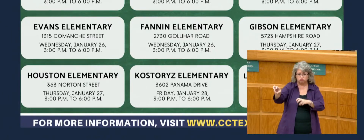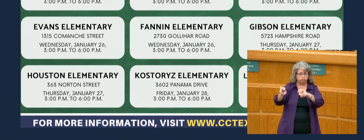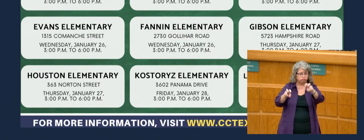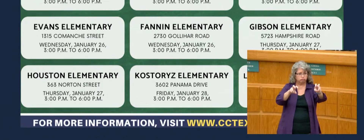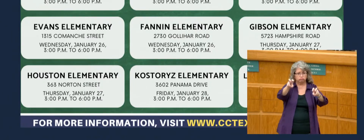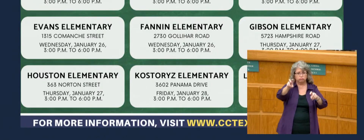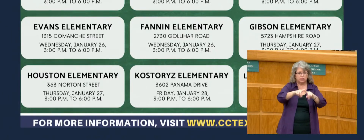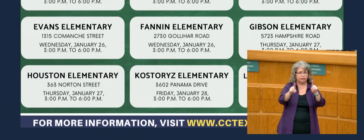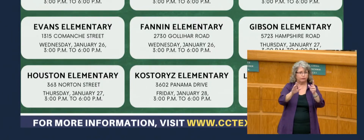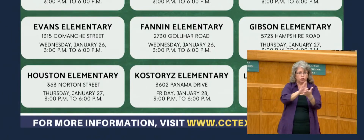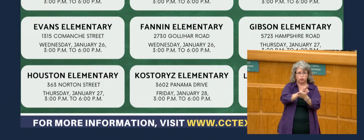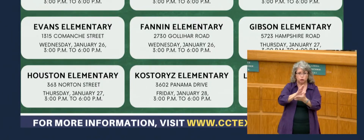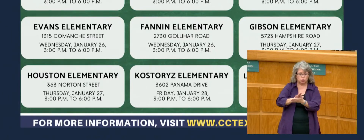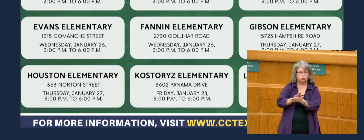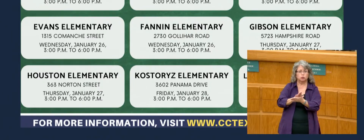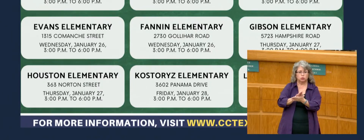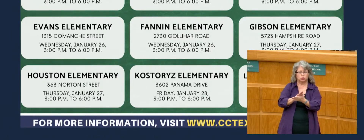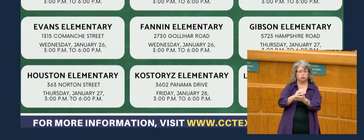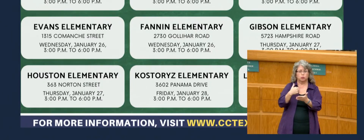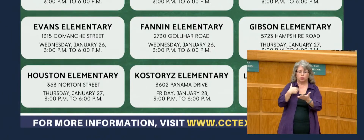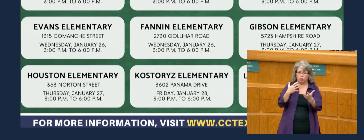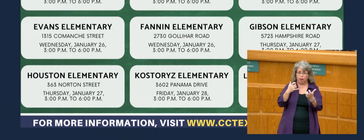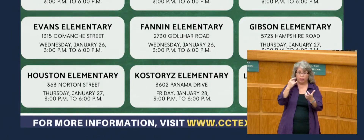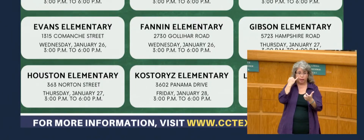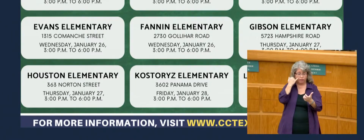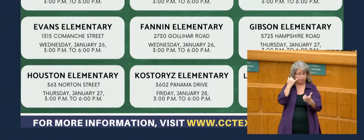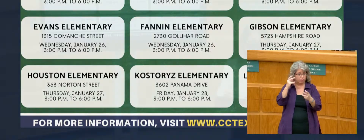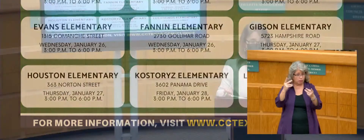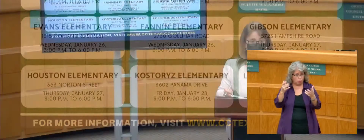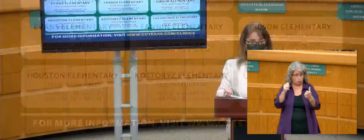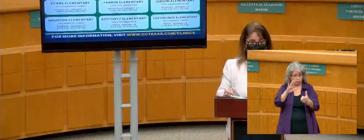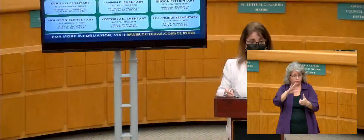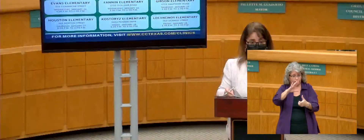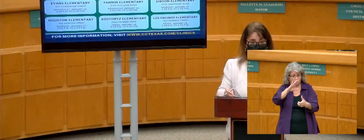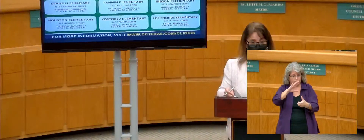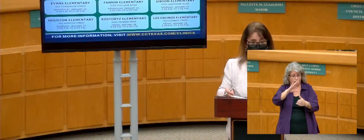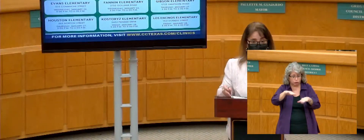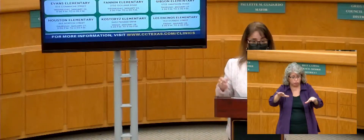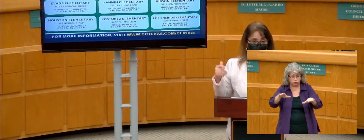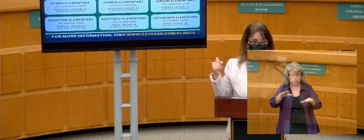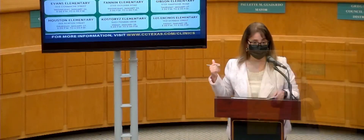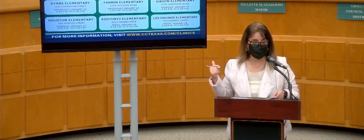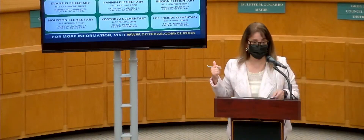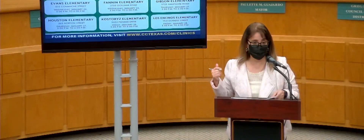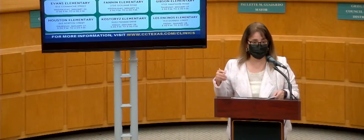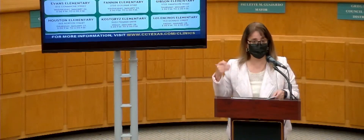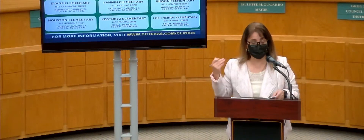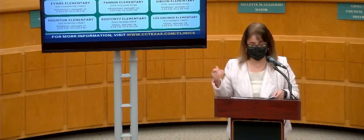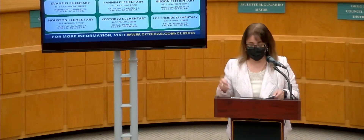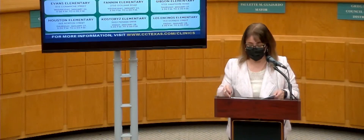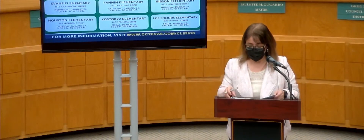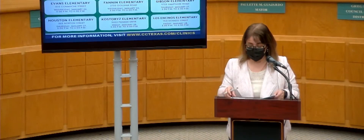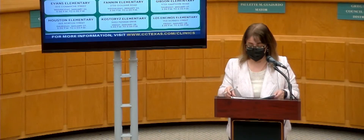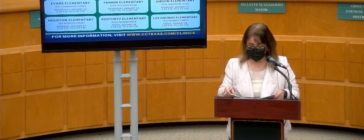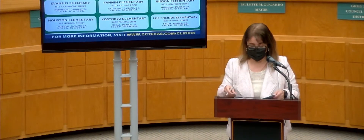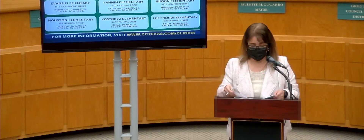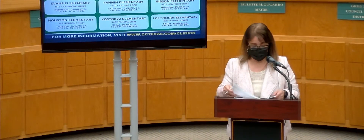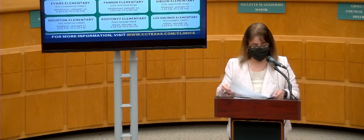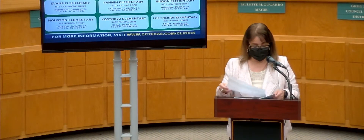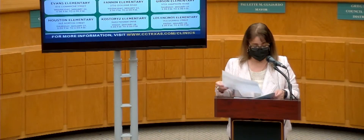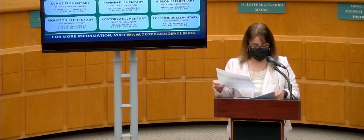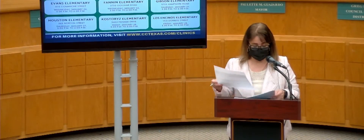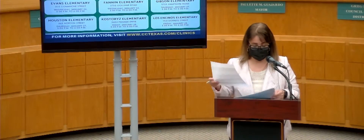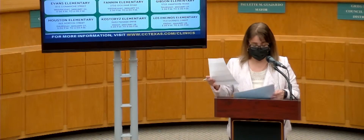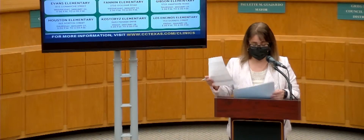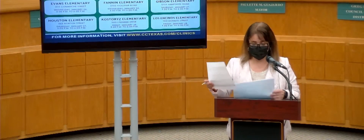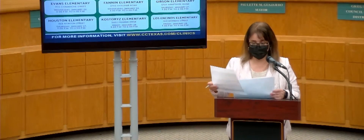an opportunity. If they're wanting to get their child vaccinated or they're wanting to get vaccinated themselves, and this is a convenient site, they're welcome to do so